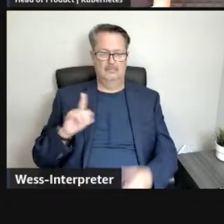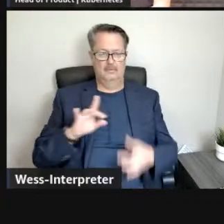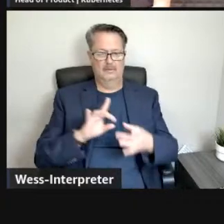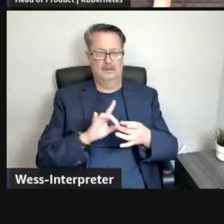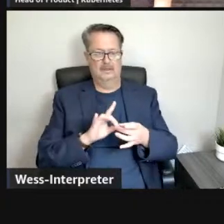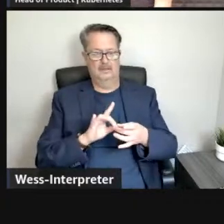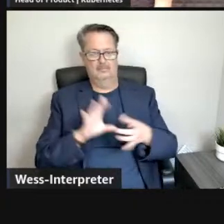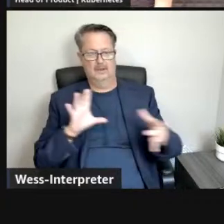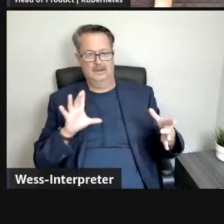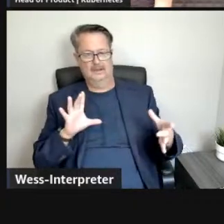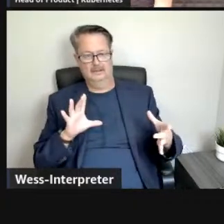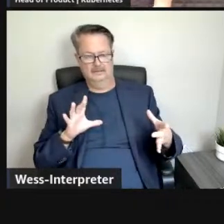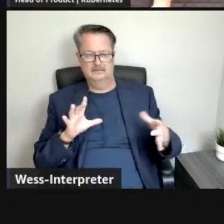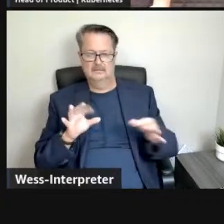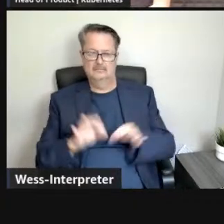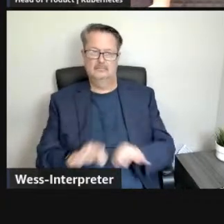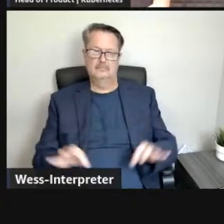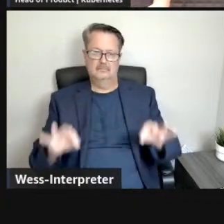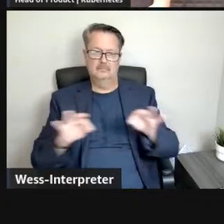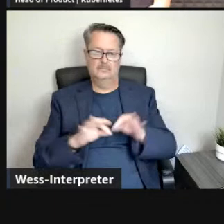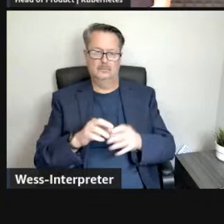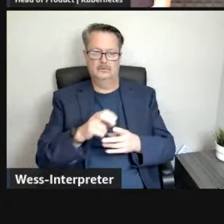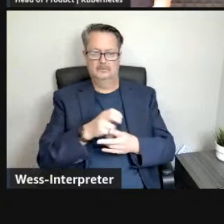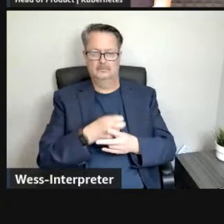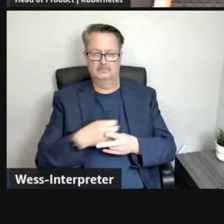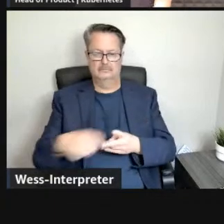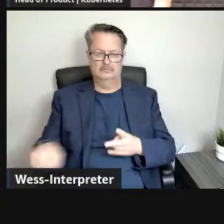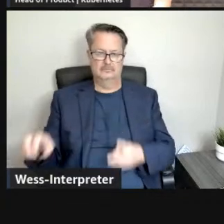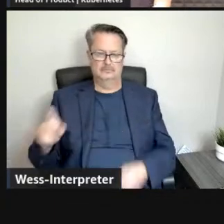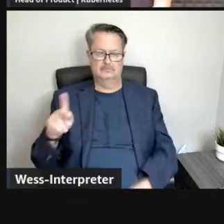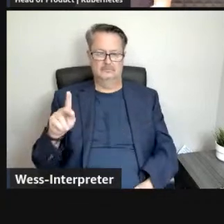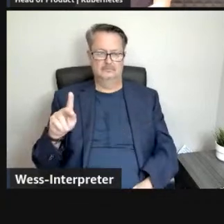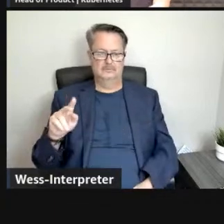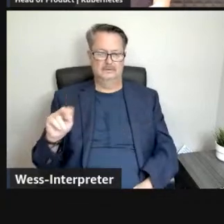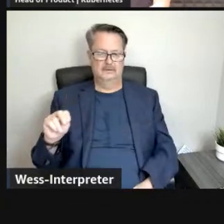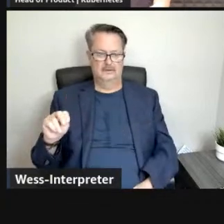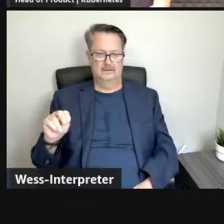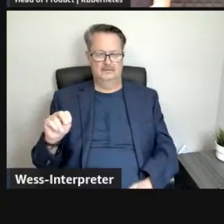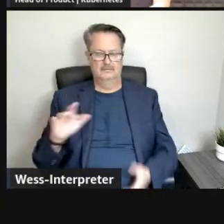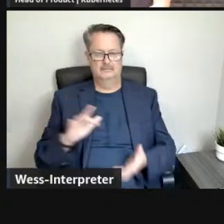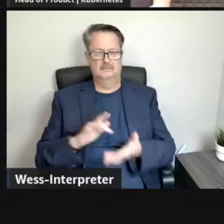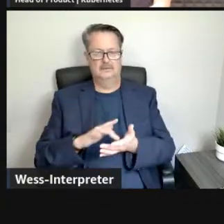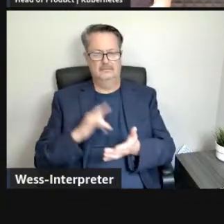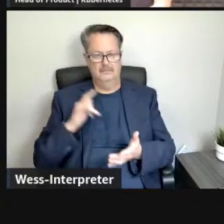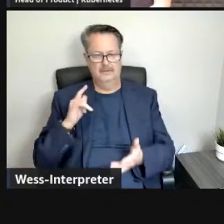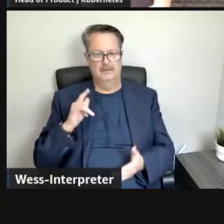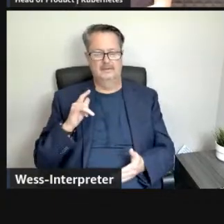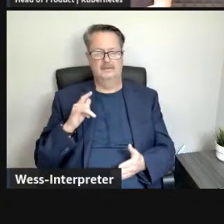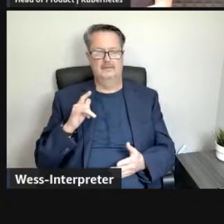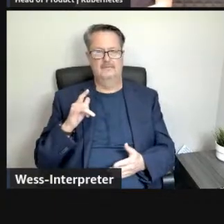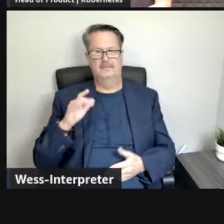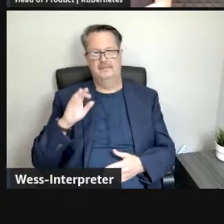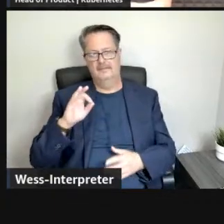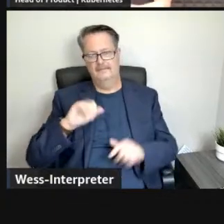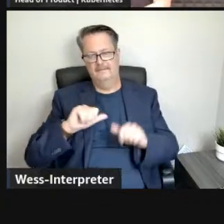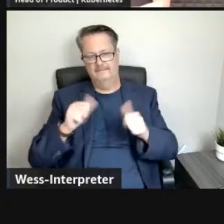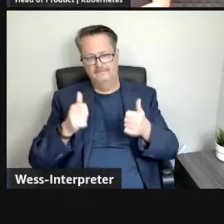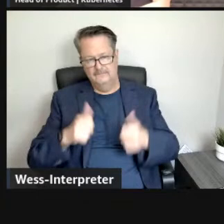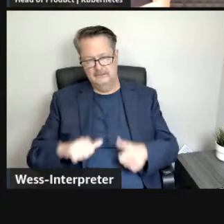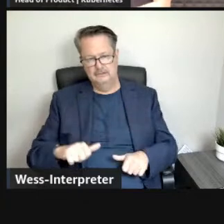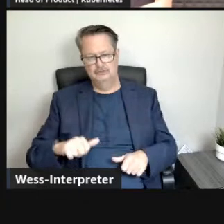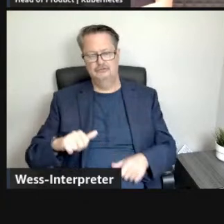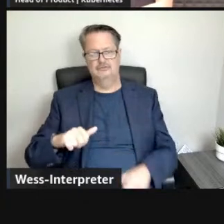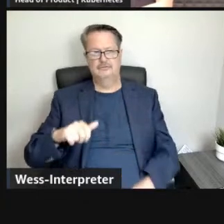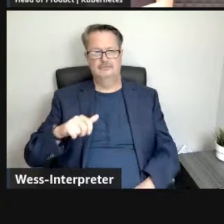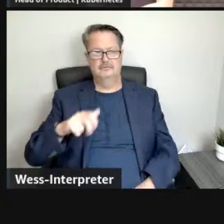important to be able to move to new Kubernetes versions and to take advantages of the features and the bug fixes and all the enhancements coming out of the